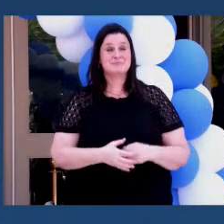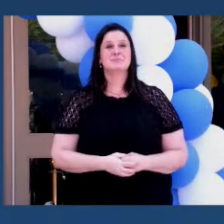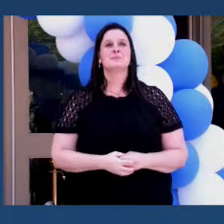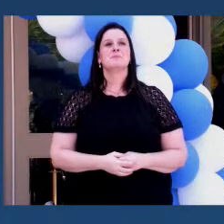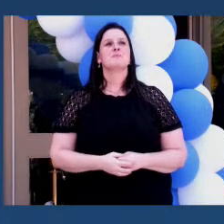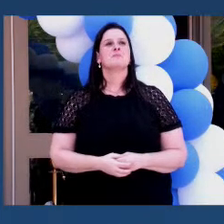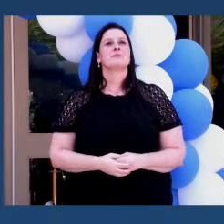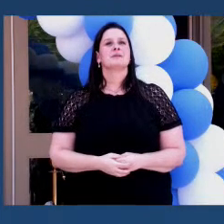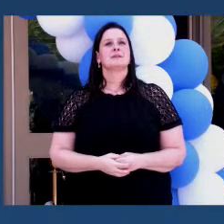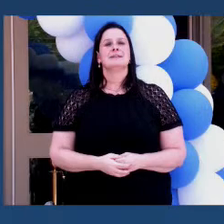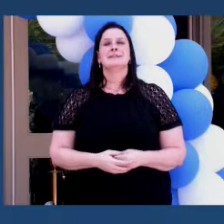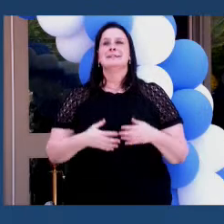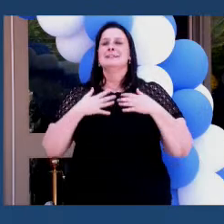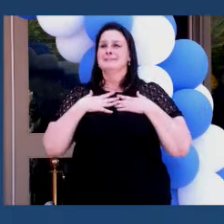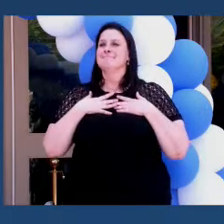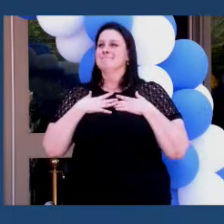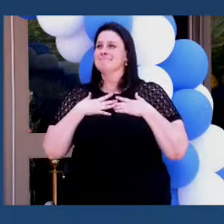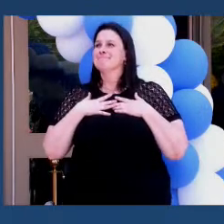I am